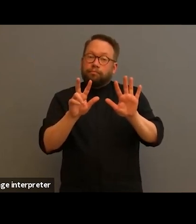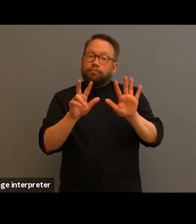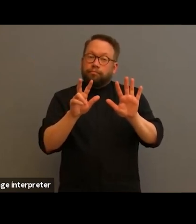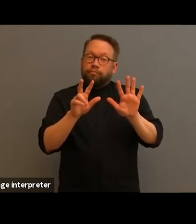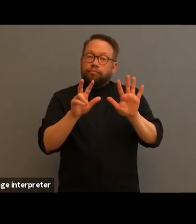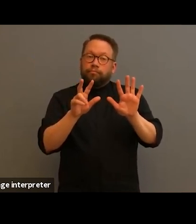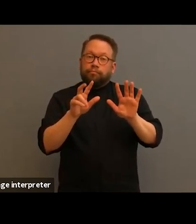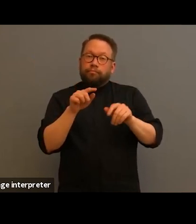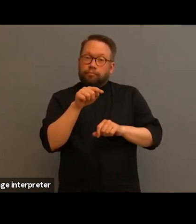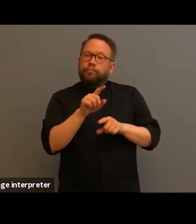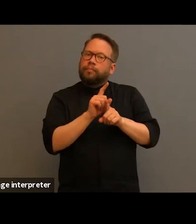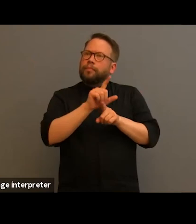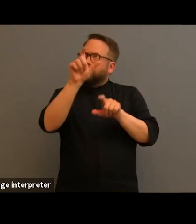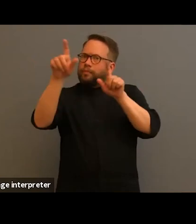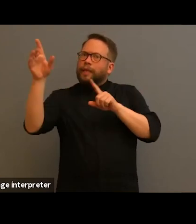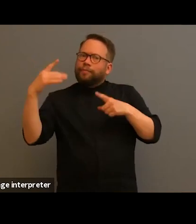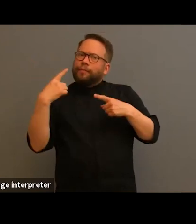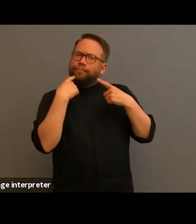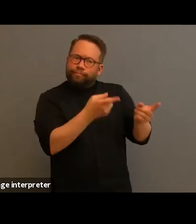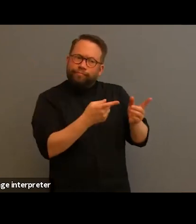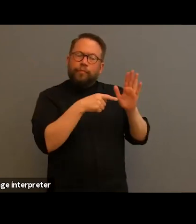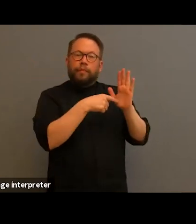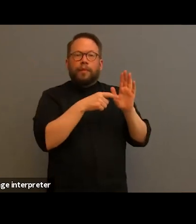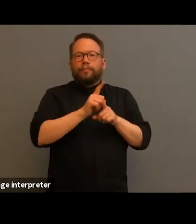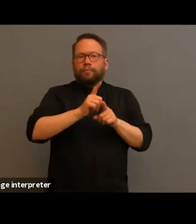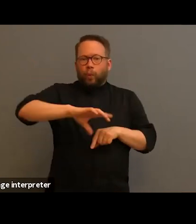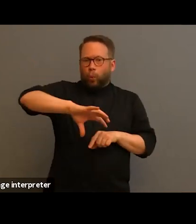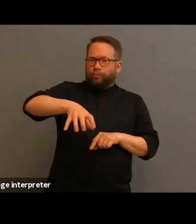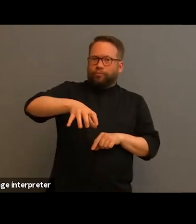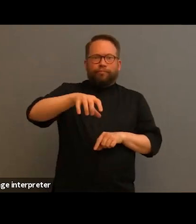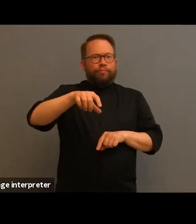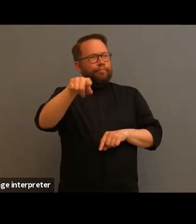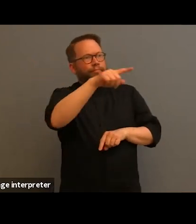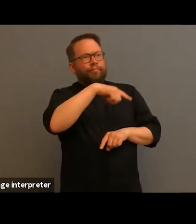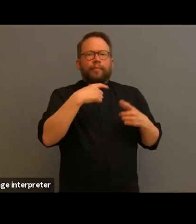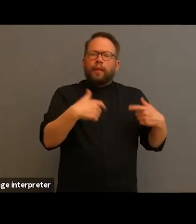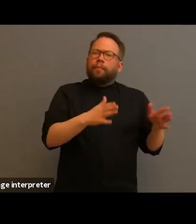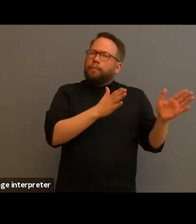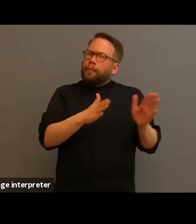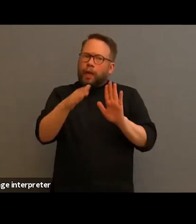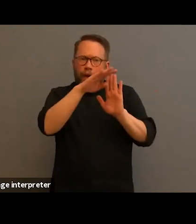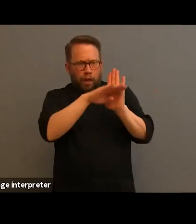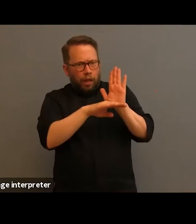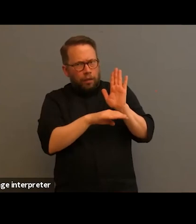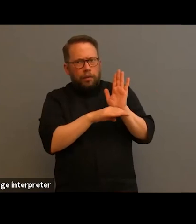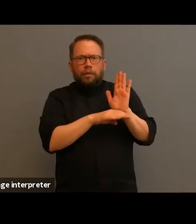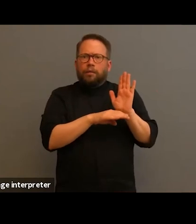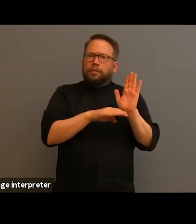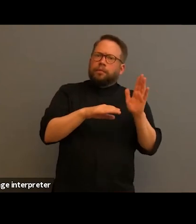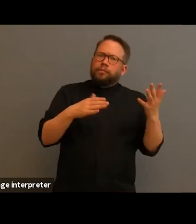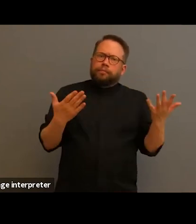plan must be developed in close consultation with disabled people's